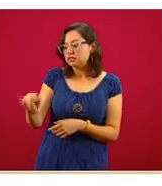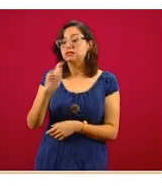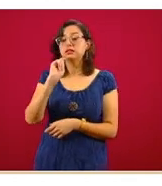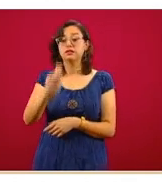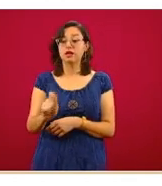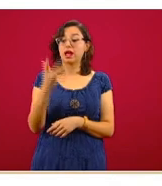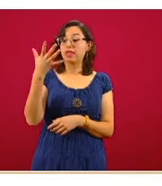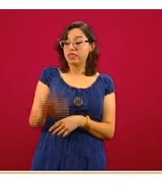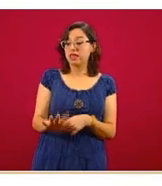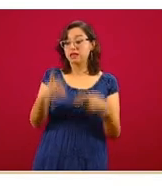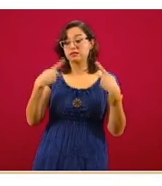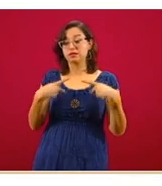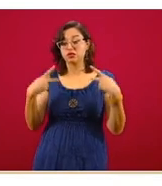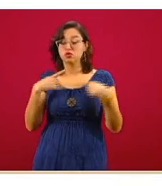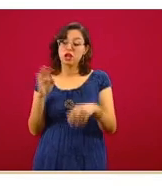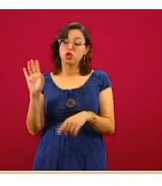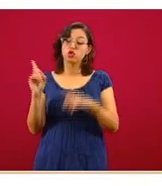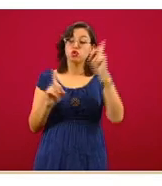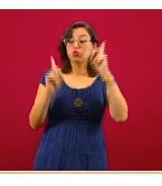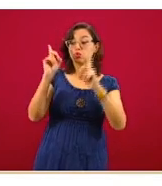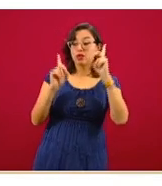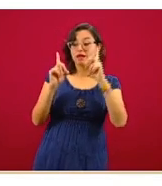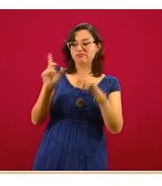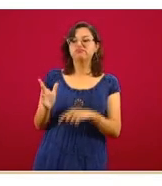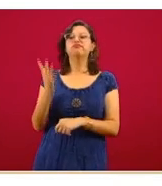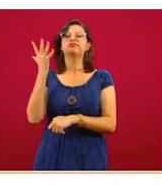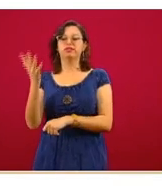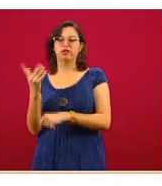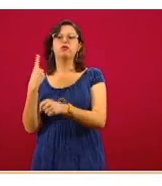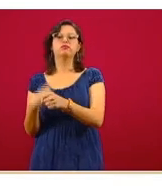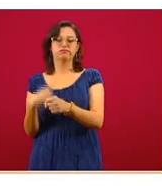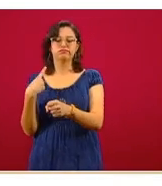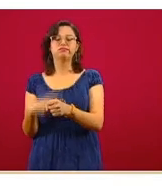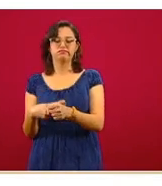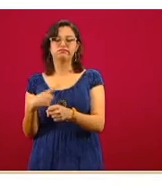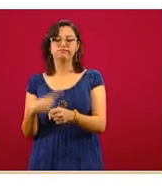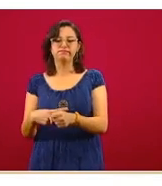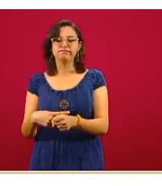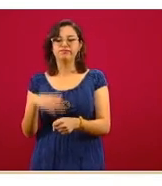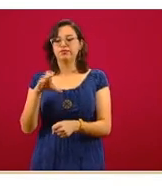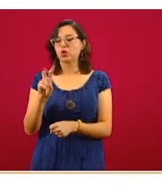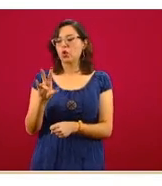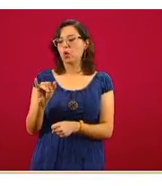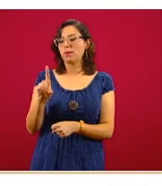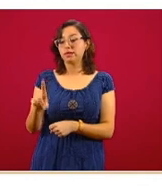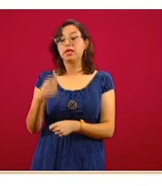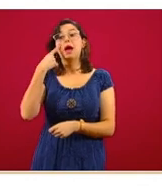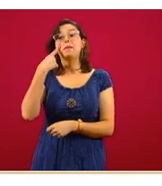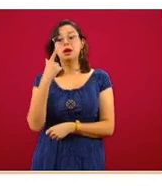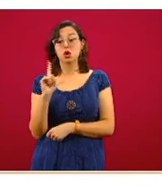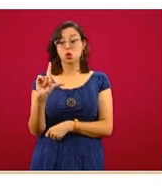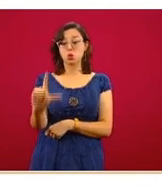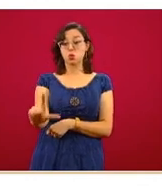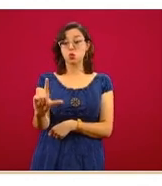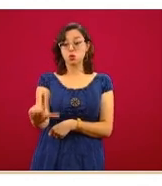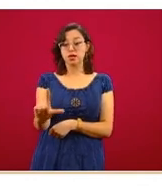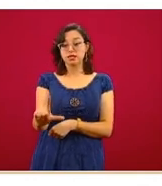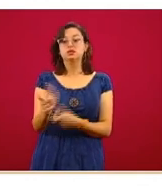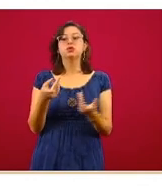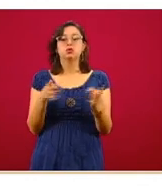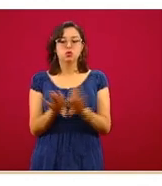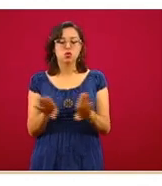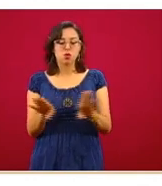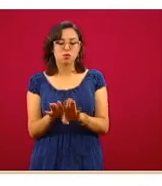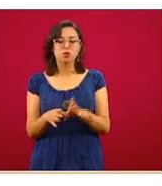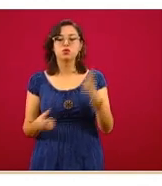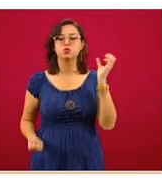rate, which is now near 50%, we're talking about a situation in which 5 out of